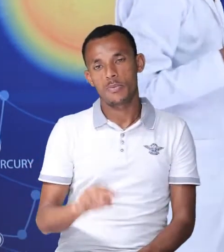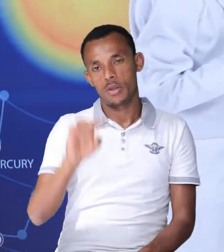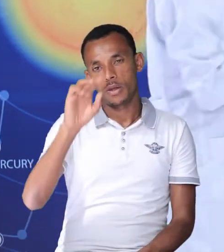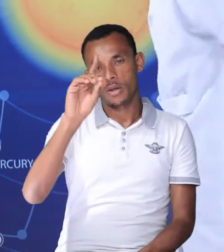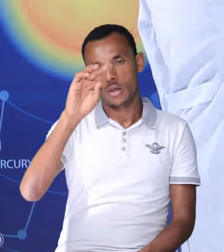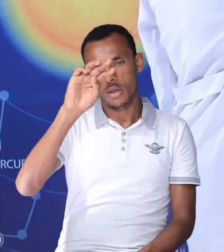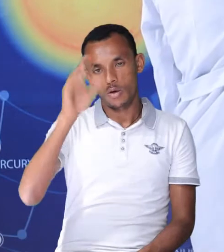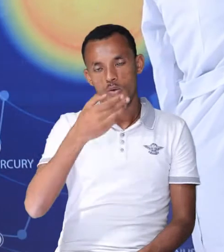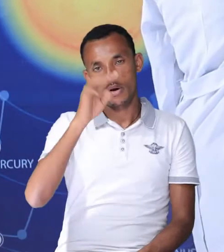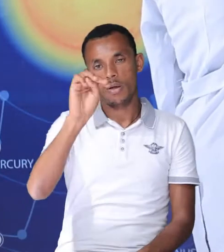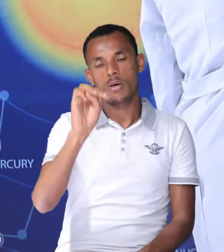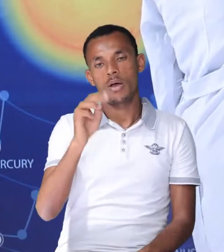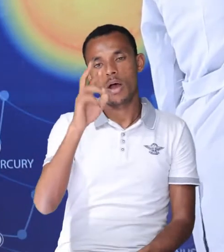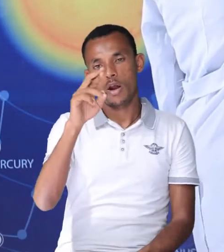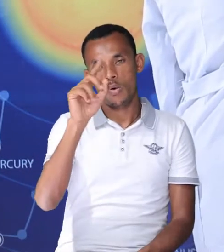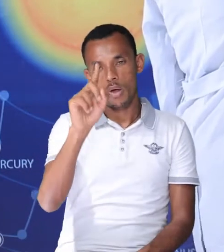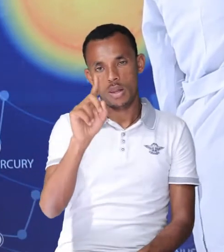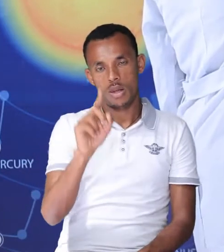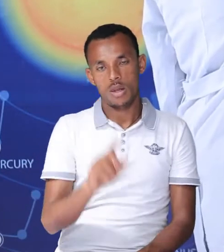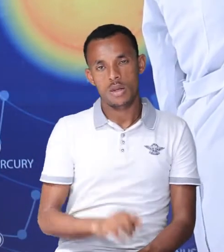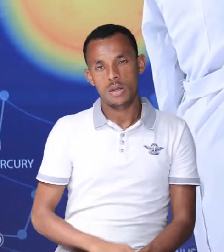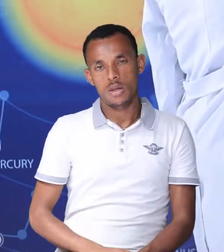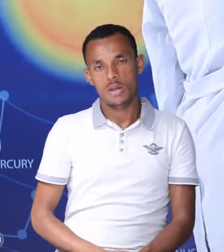meaning R1